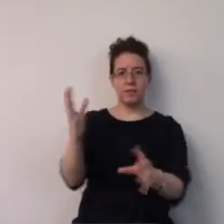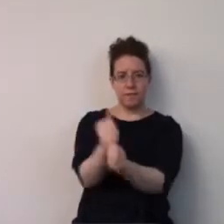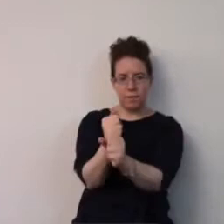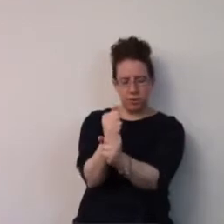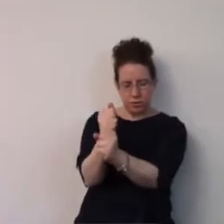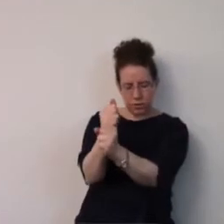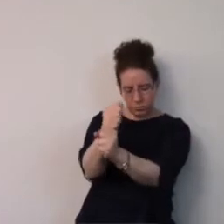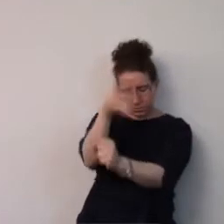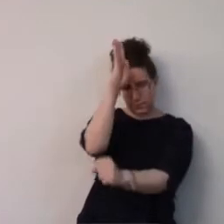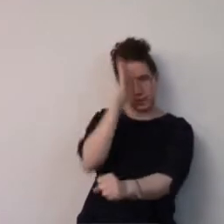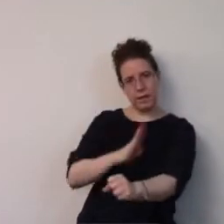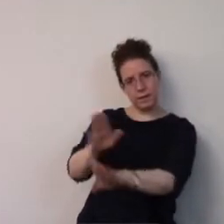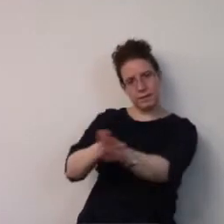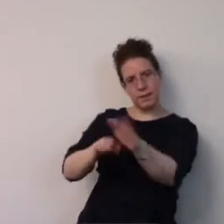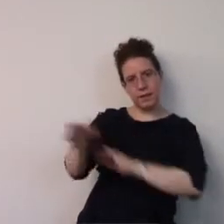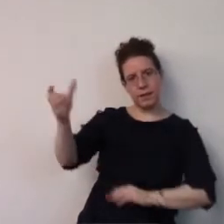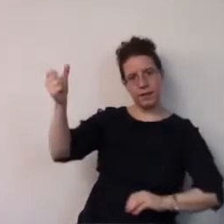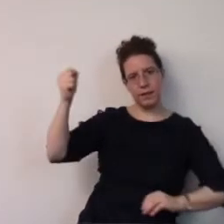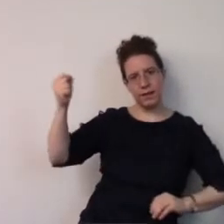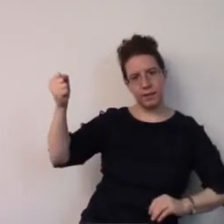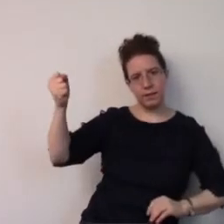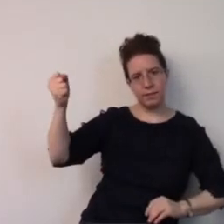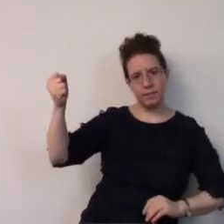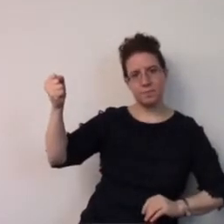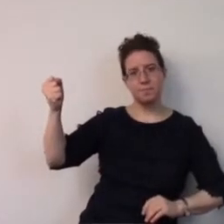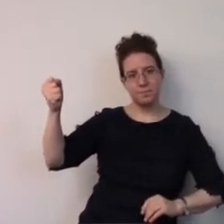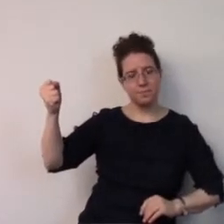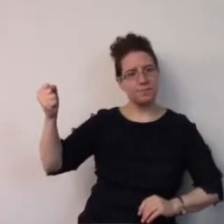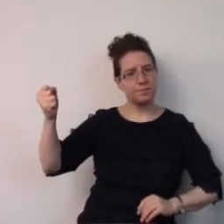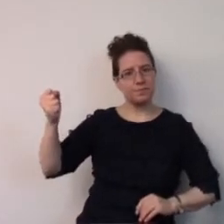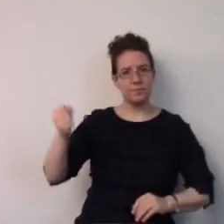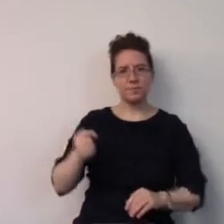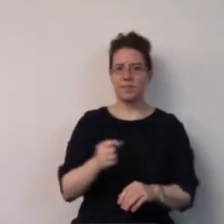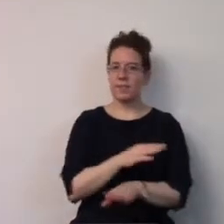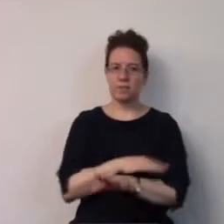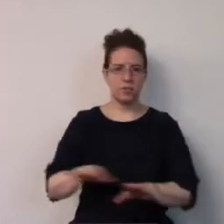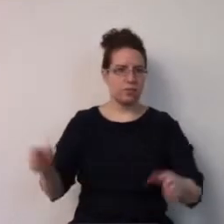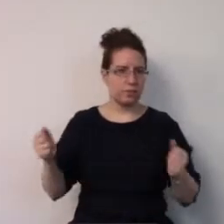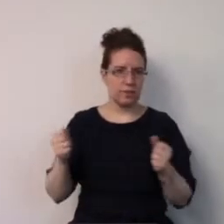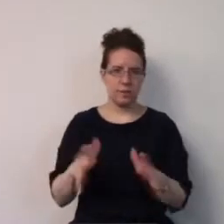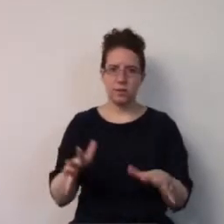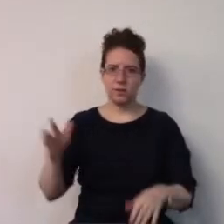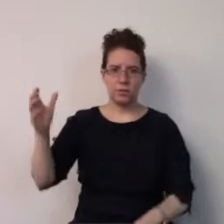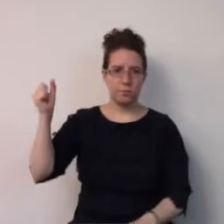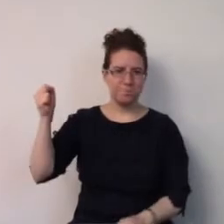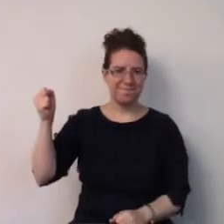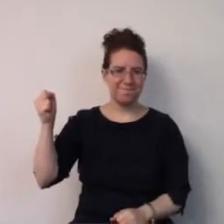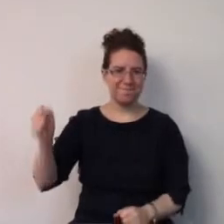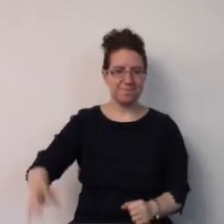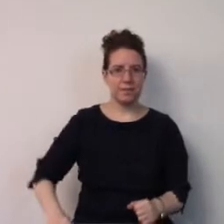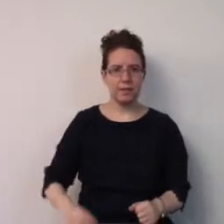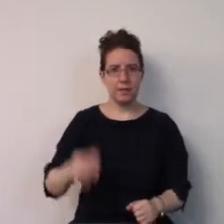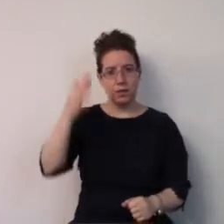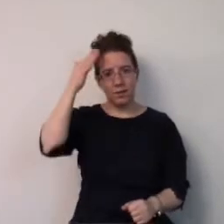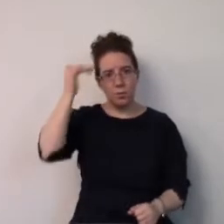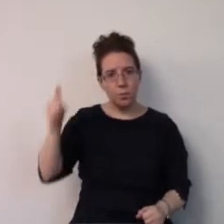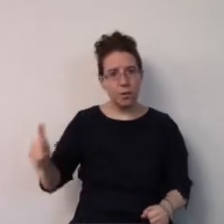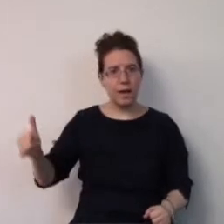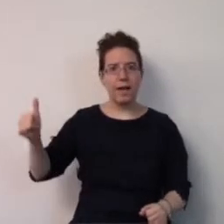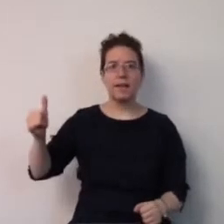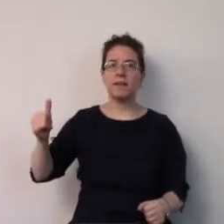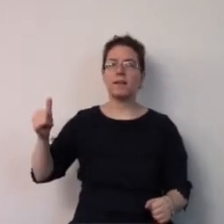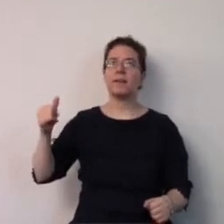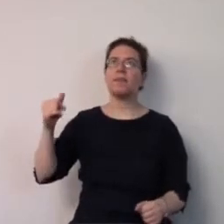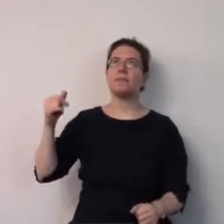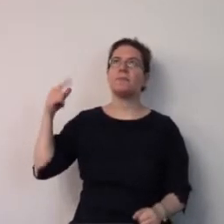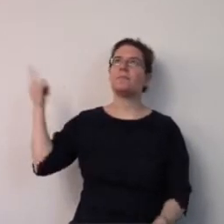Amen. Because it's eternal. Yeah. It's eternal. what God has in store is eternal. But the here